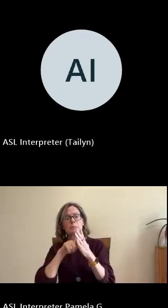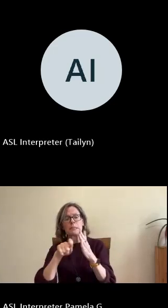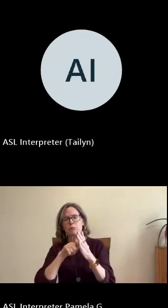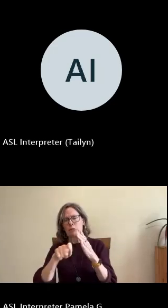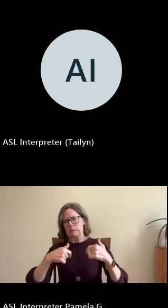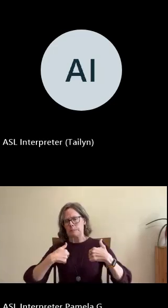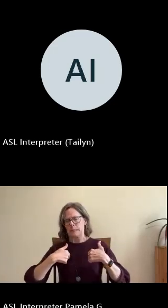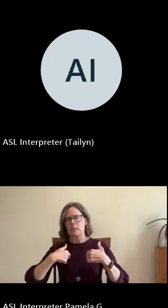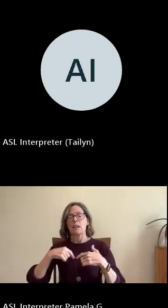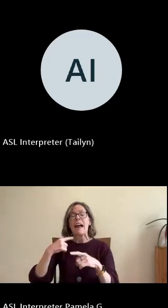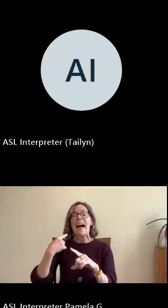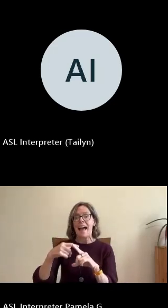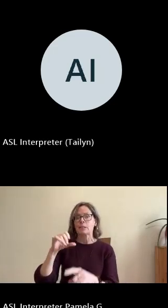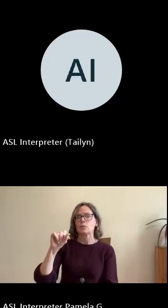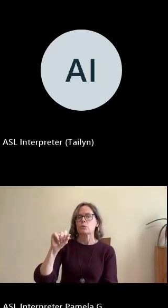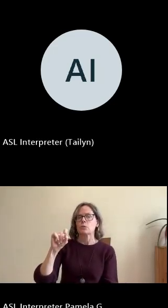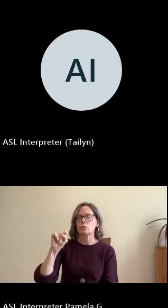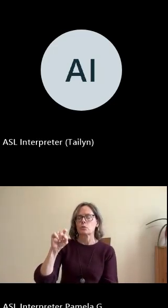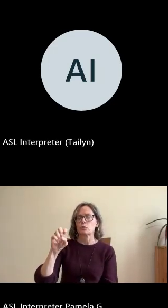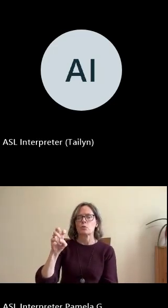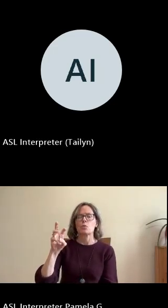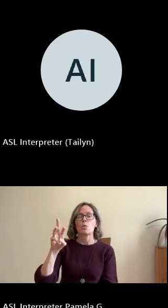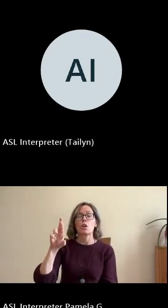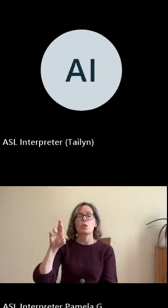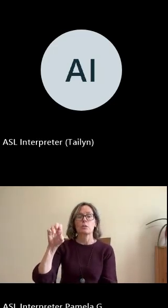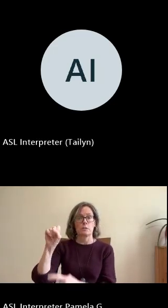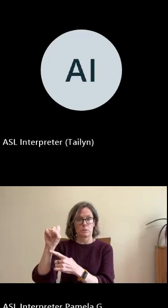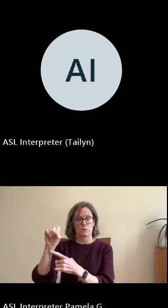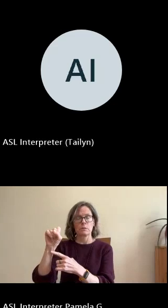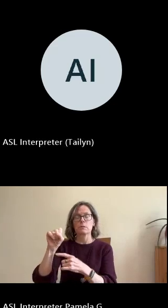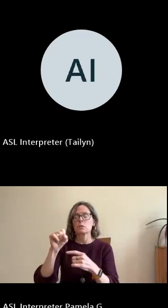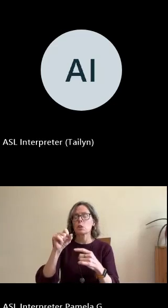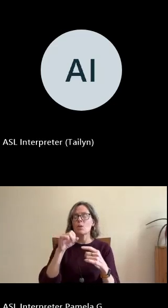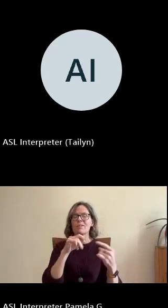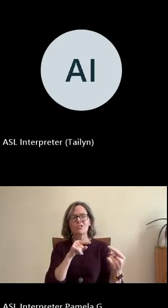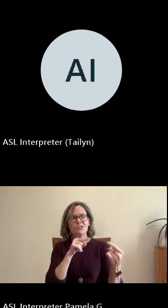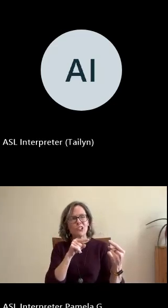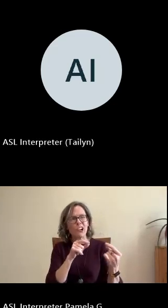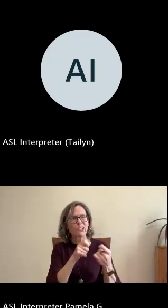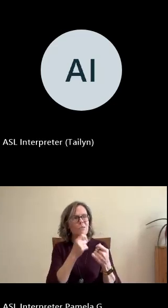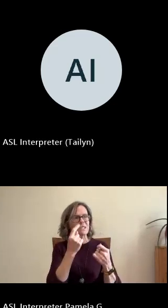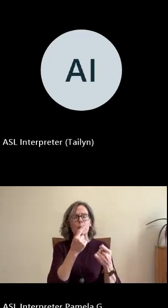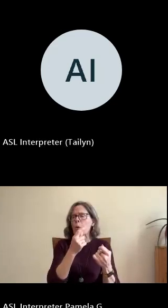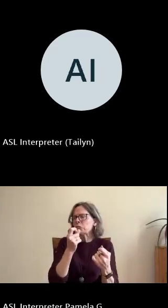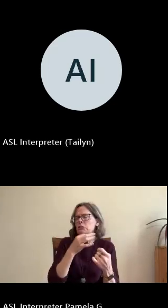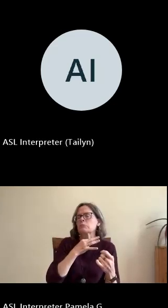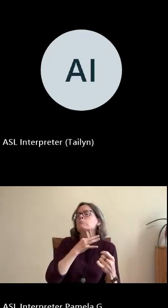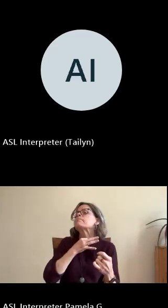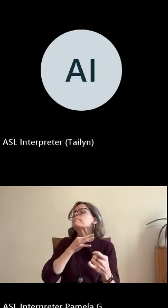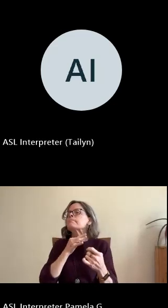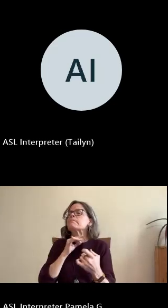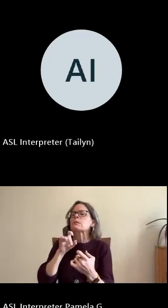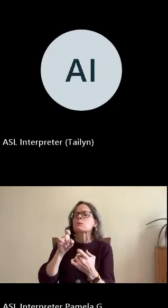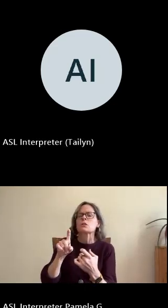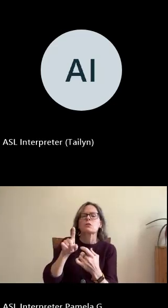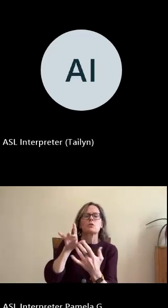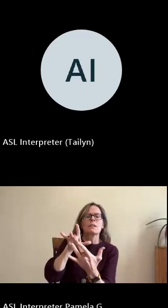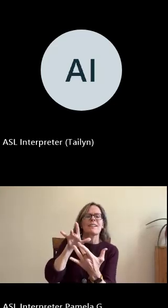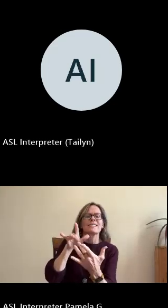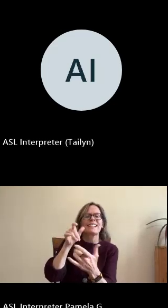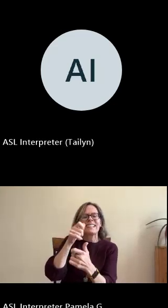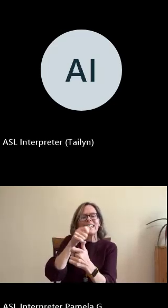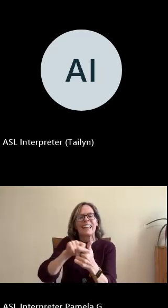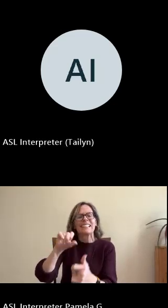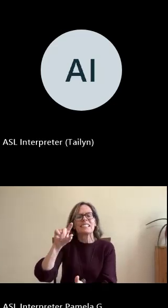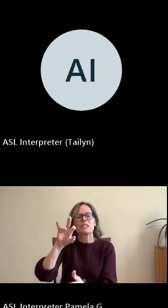and then stewards. So if you are ever dealing with anything or just have a question, you can reach out to any steward listed on your locals